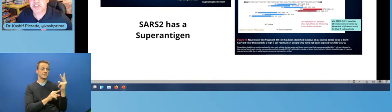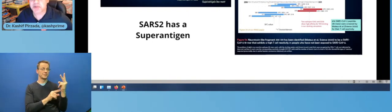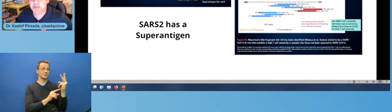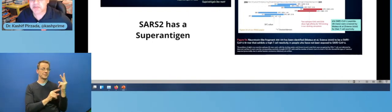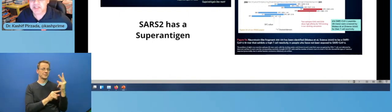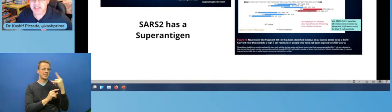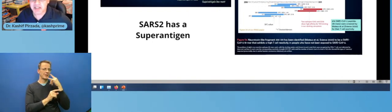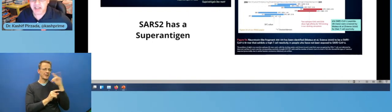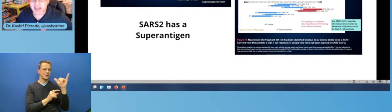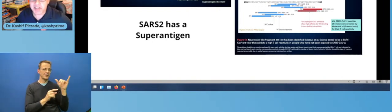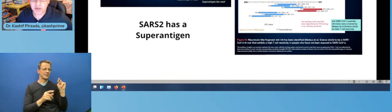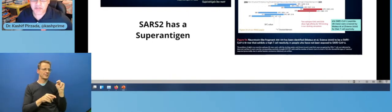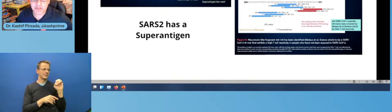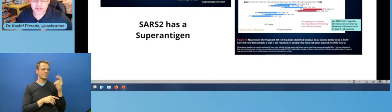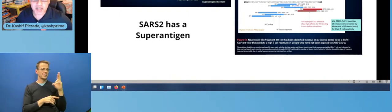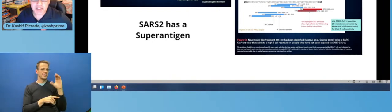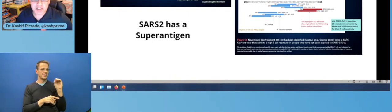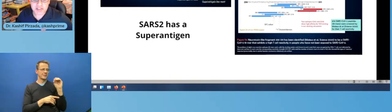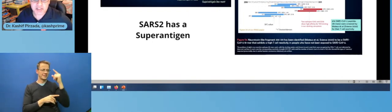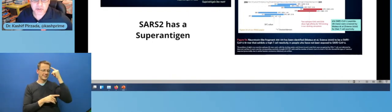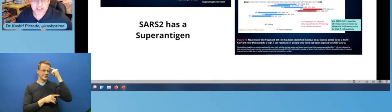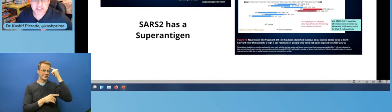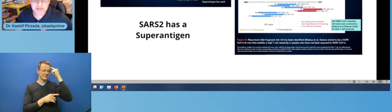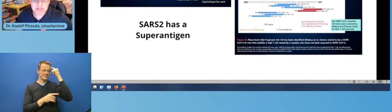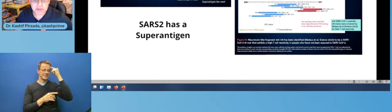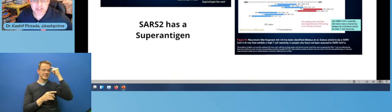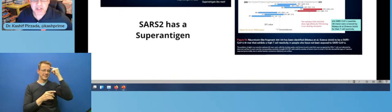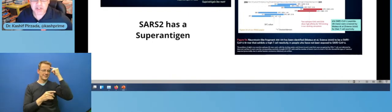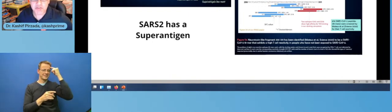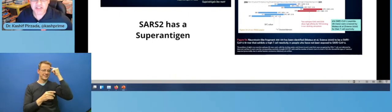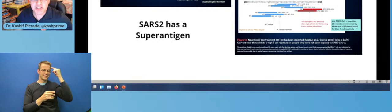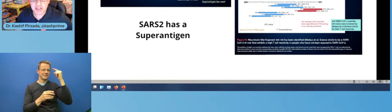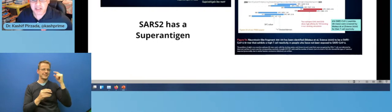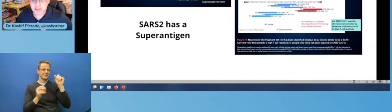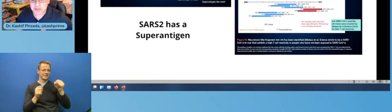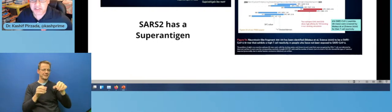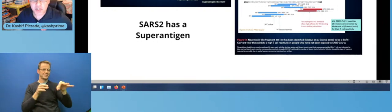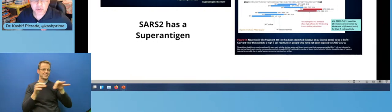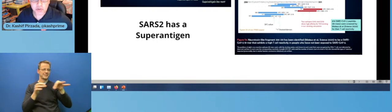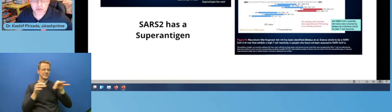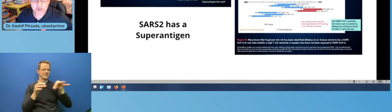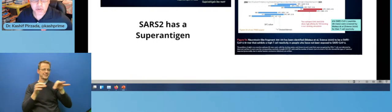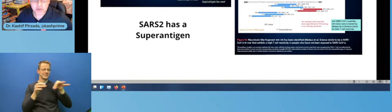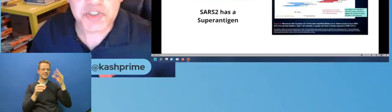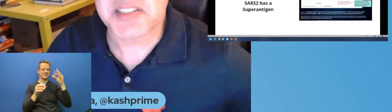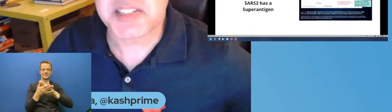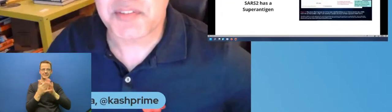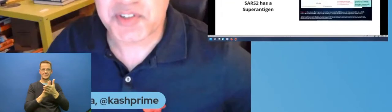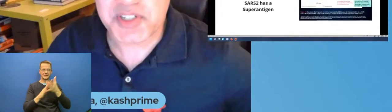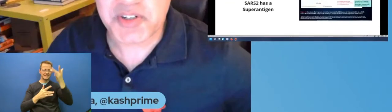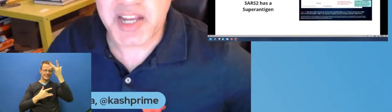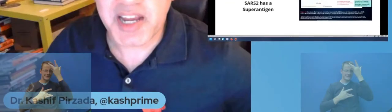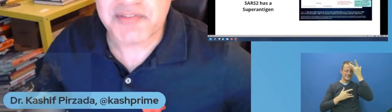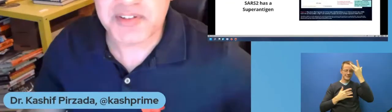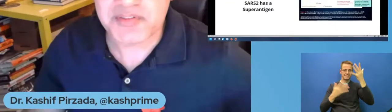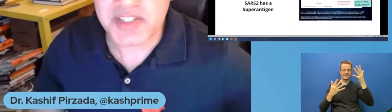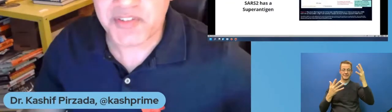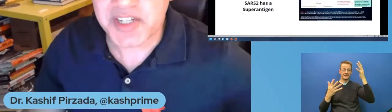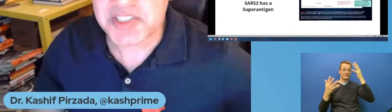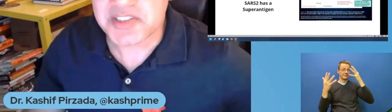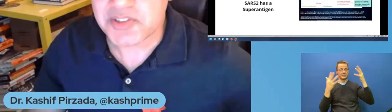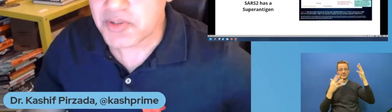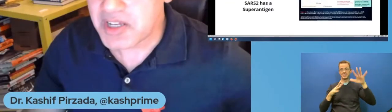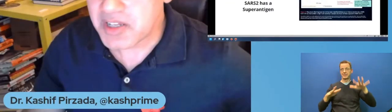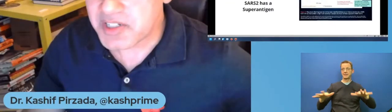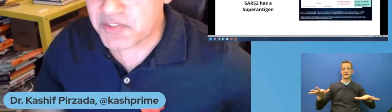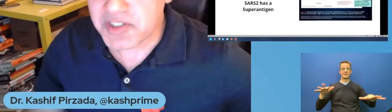concentration problems. And, you know, if you look at the stories of people with long COVID, you know, there's no resolution after a year and a half of the